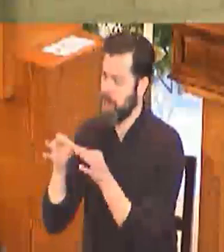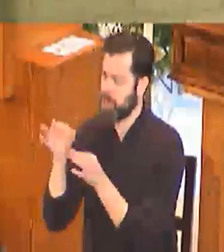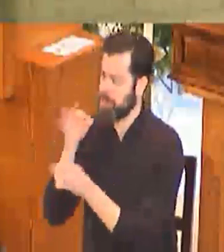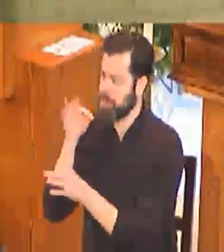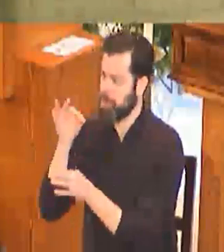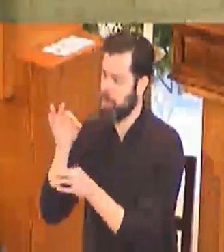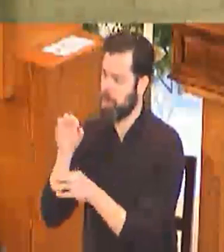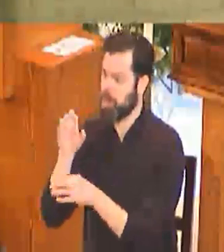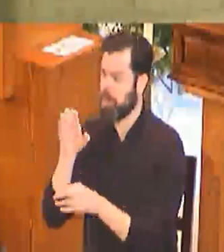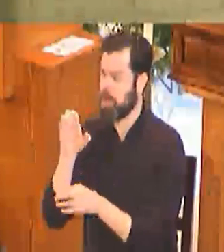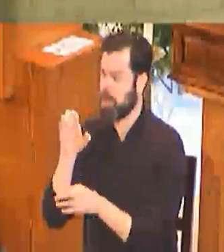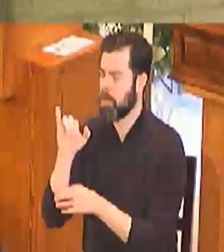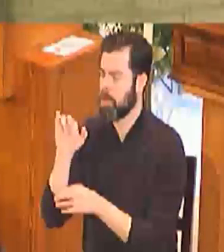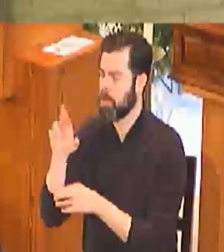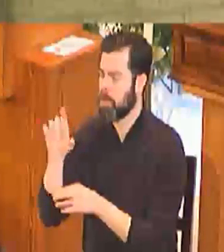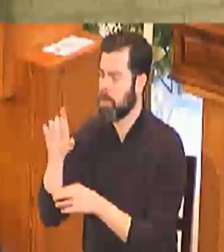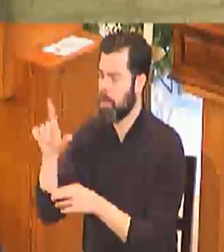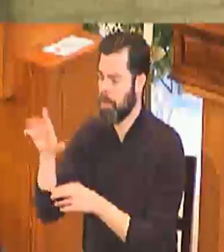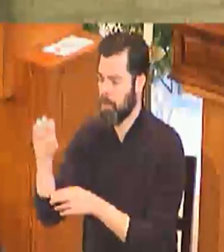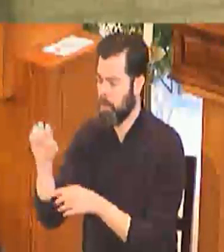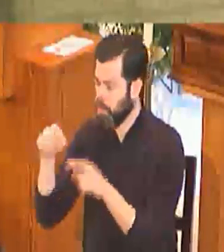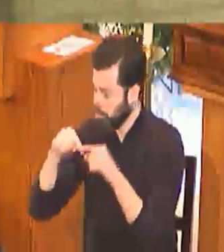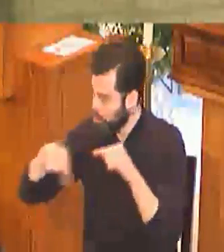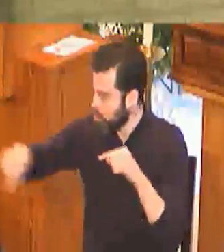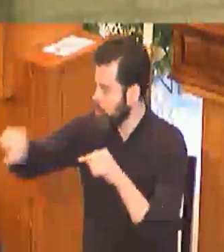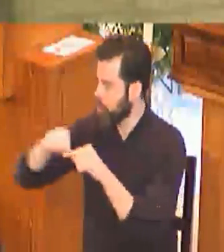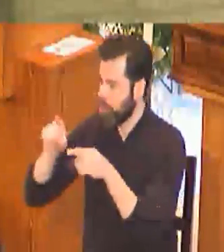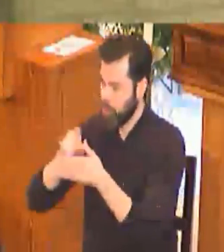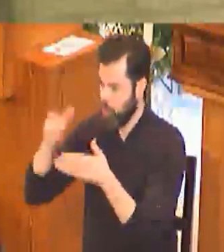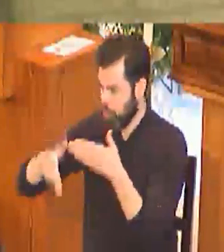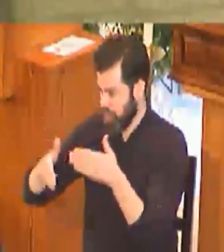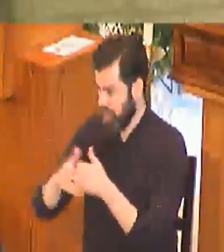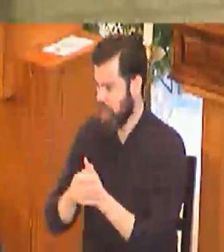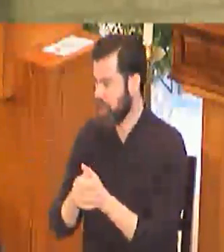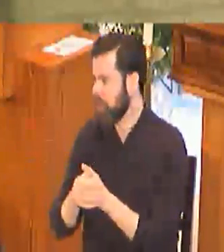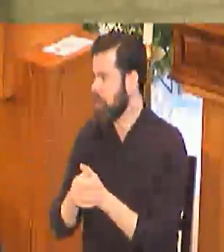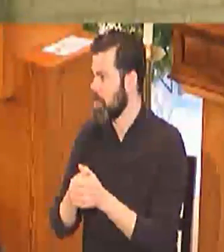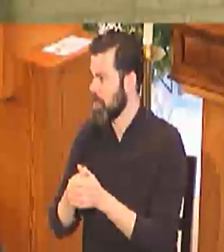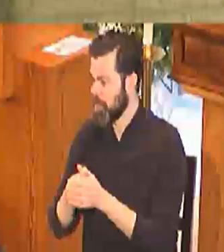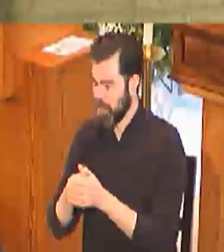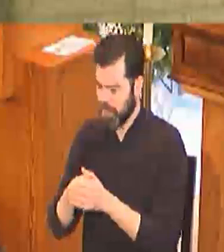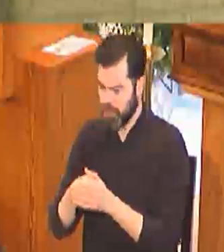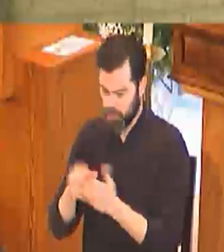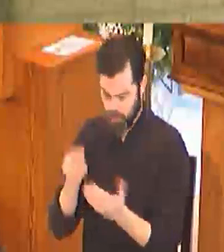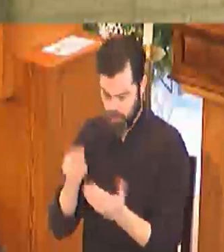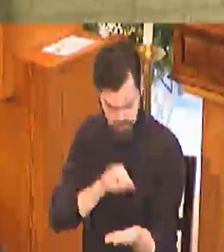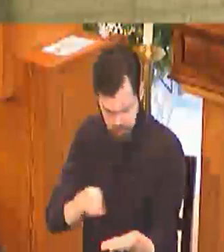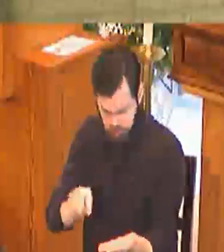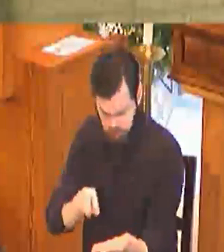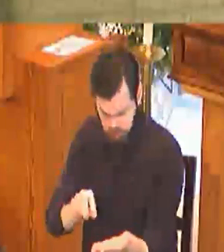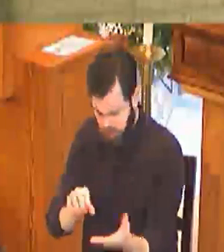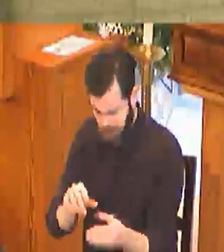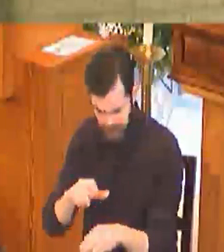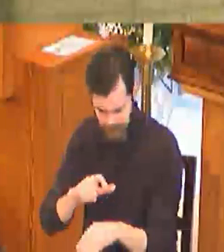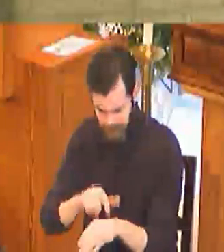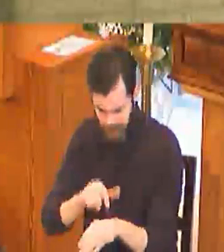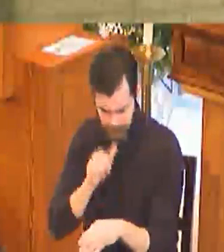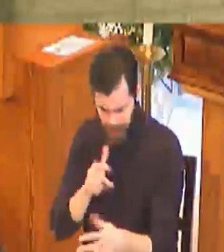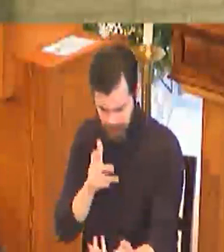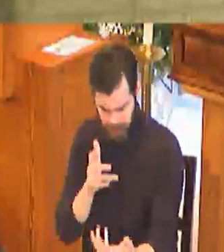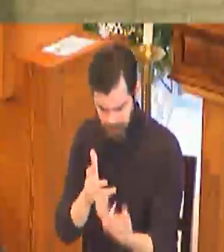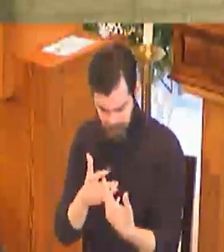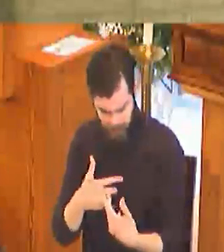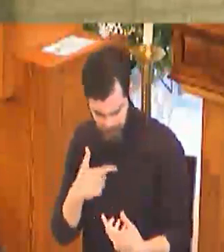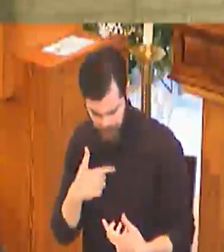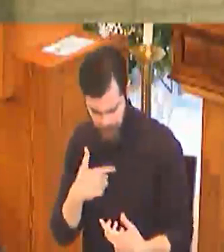so sign up if it's yours to do. And if there's not a time there that works for you, maybe you're being called to